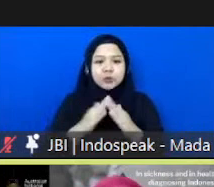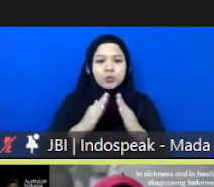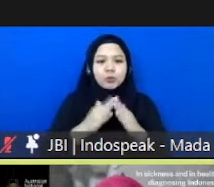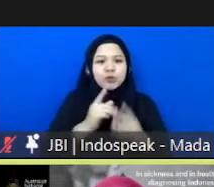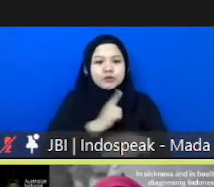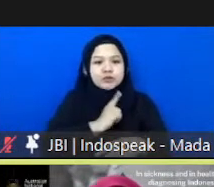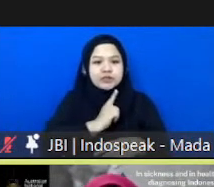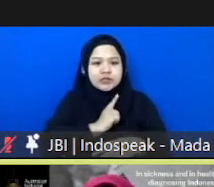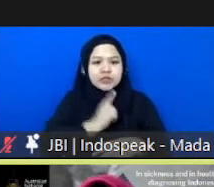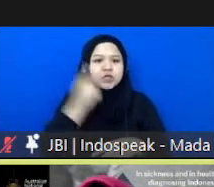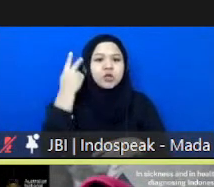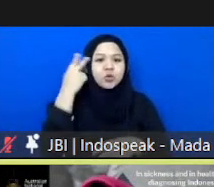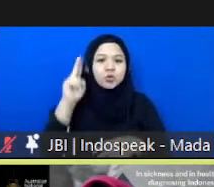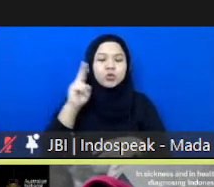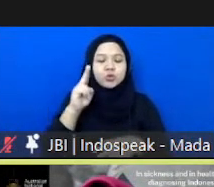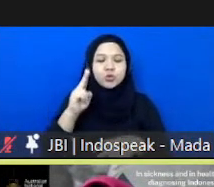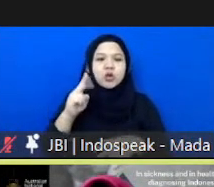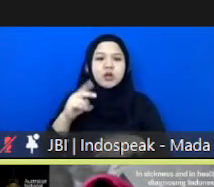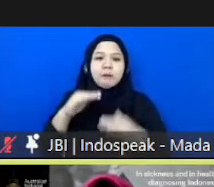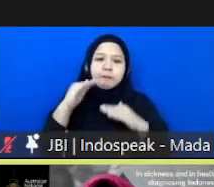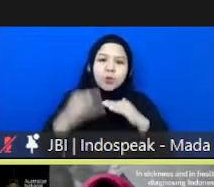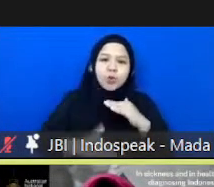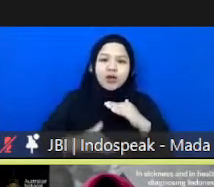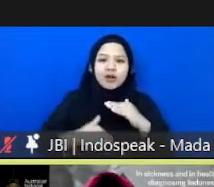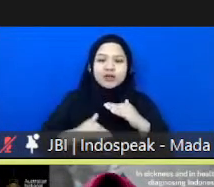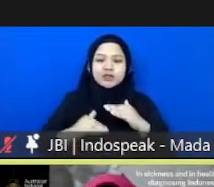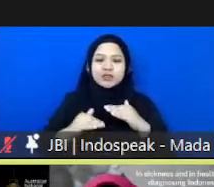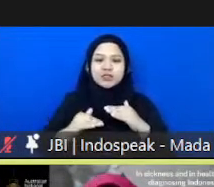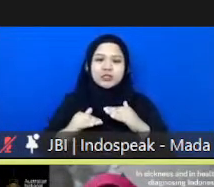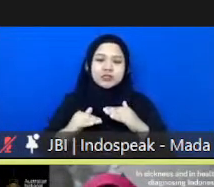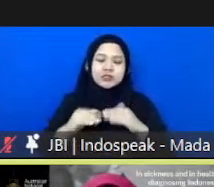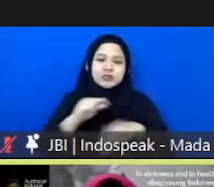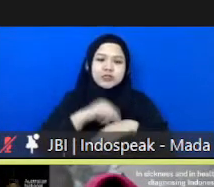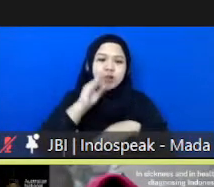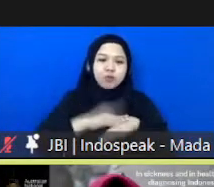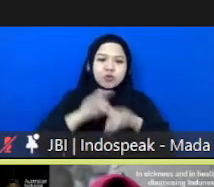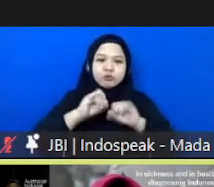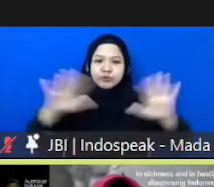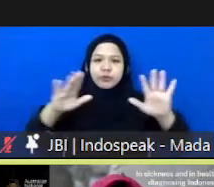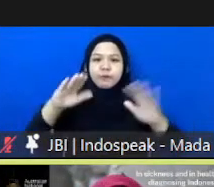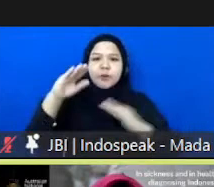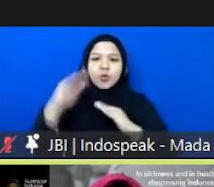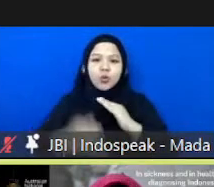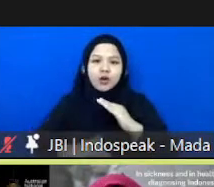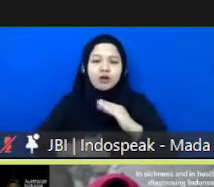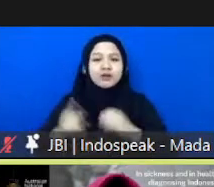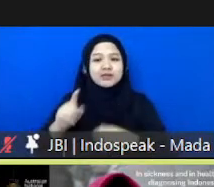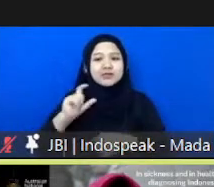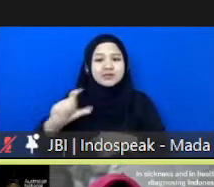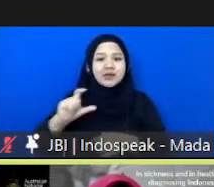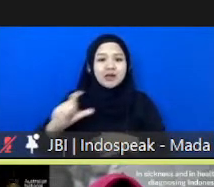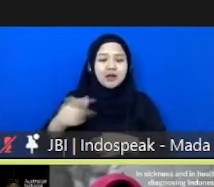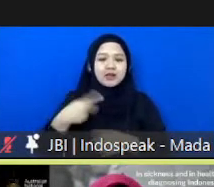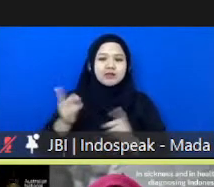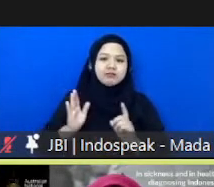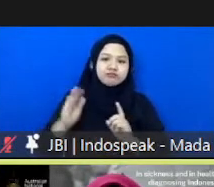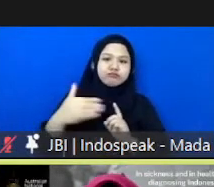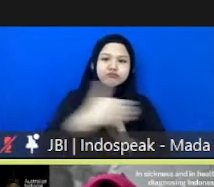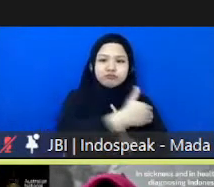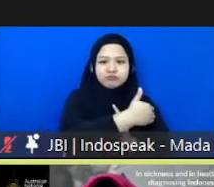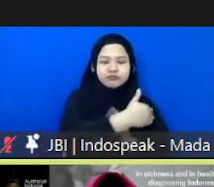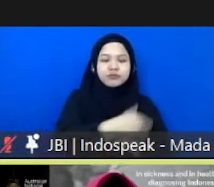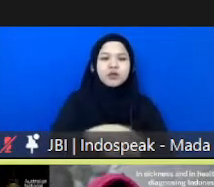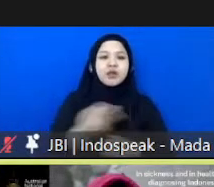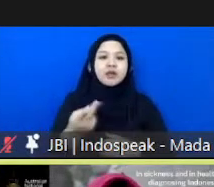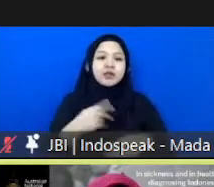parents. It is in a way that it is a two-way protections. We ask the community, the